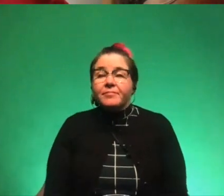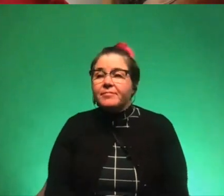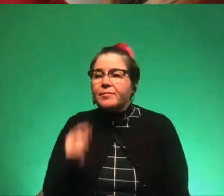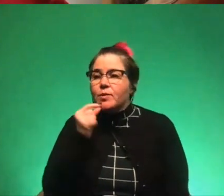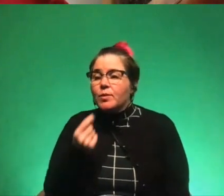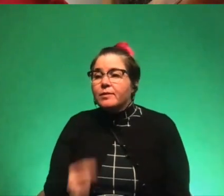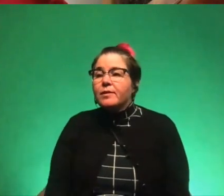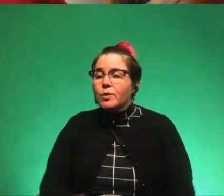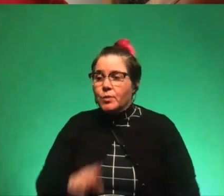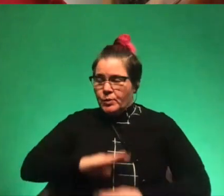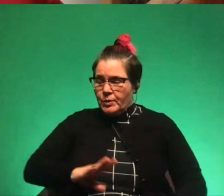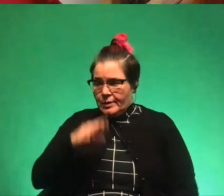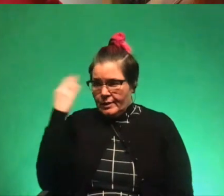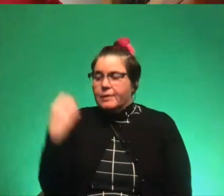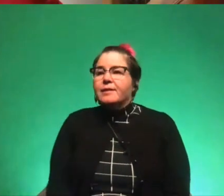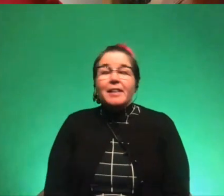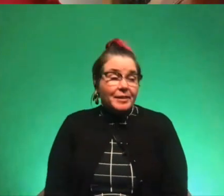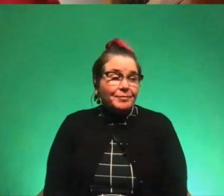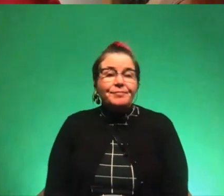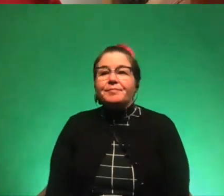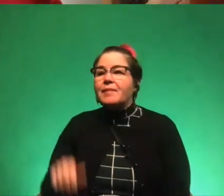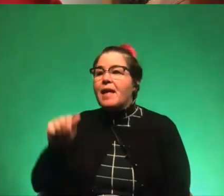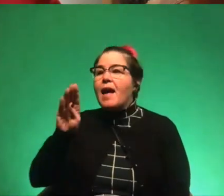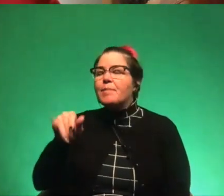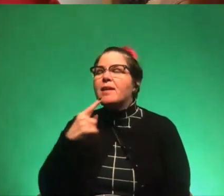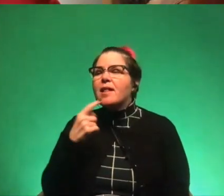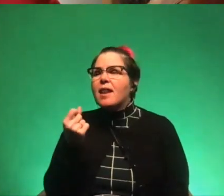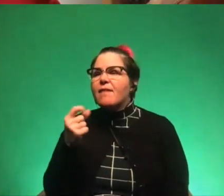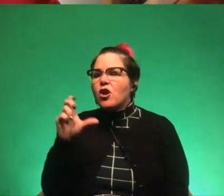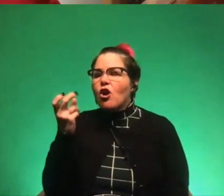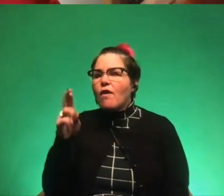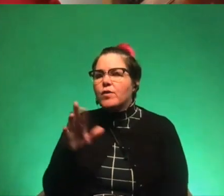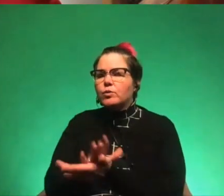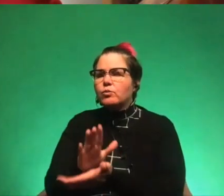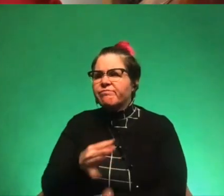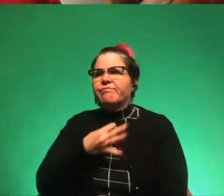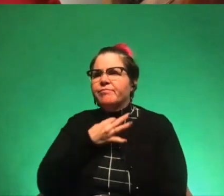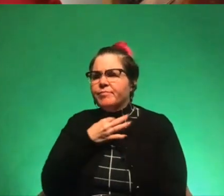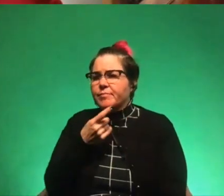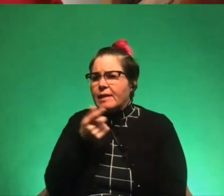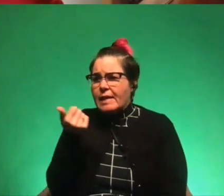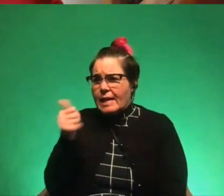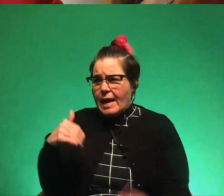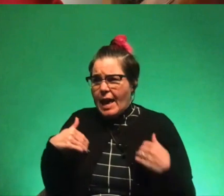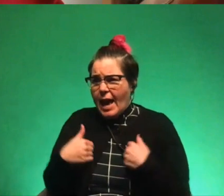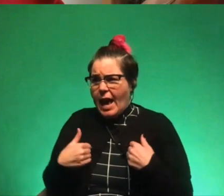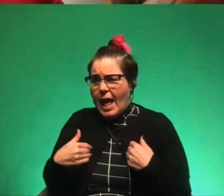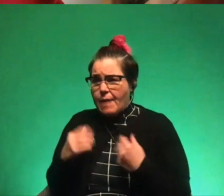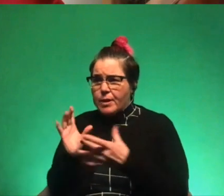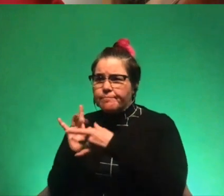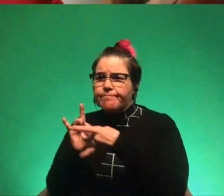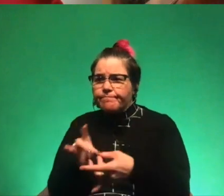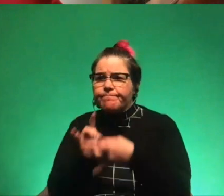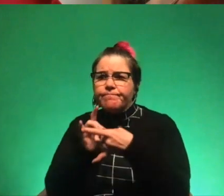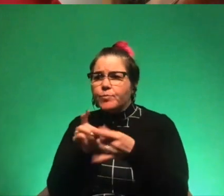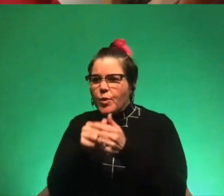that's a relief. Abby, age 11, from the Carver School, would like to know, have any animals had an attachment to you or any